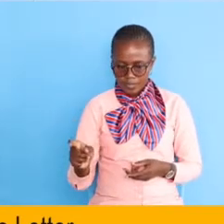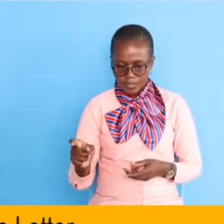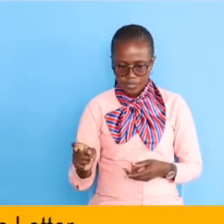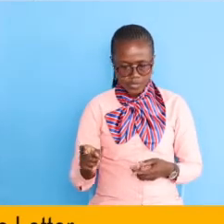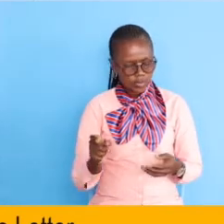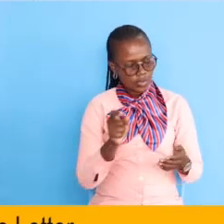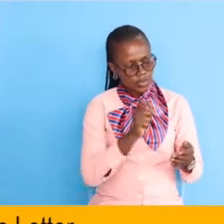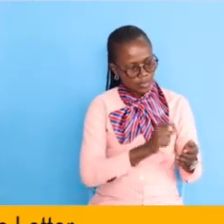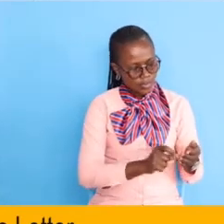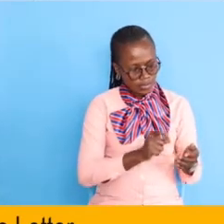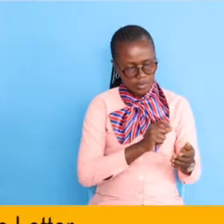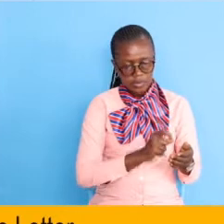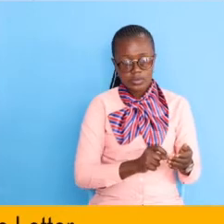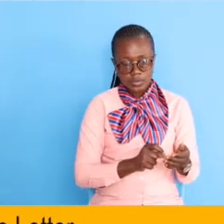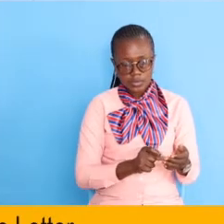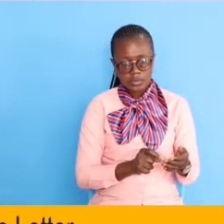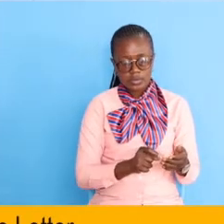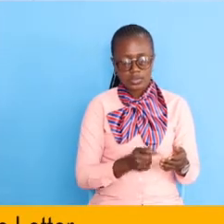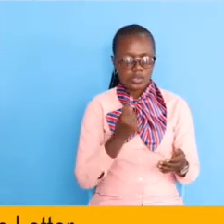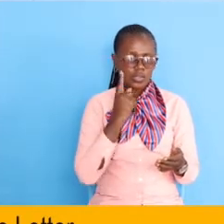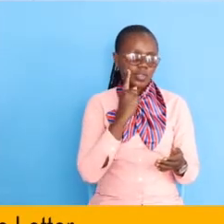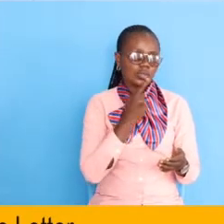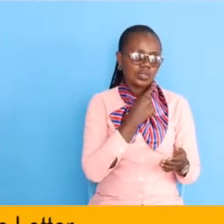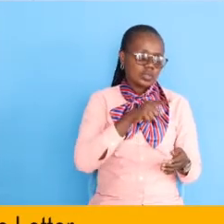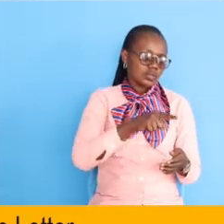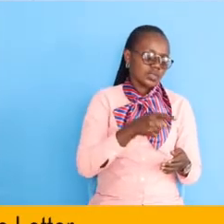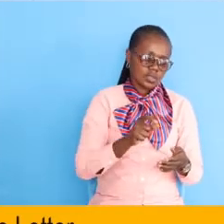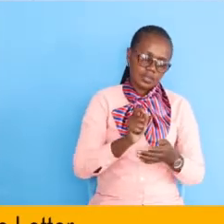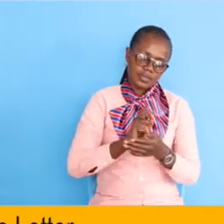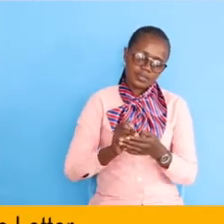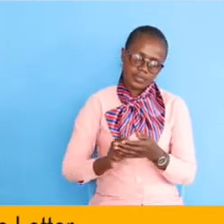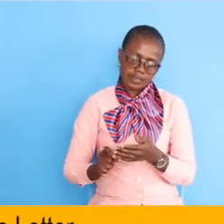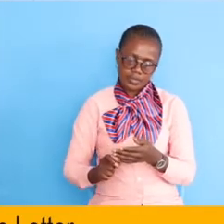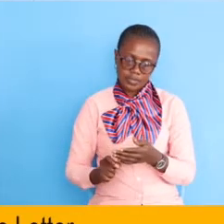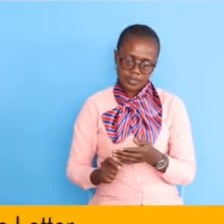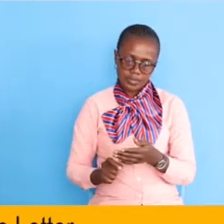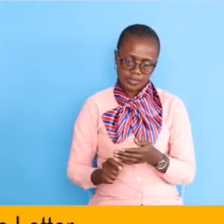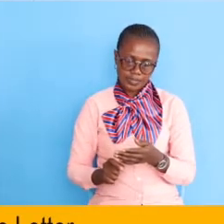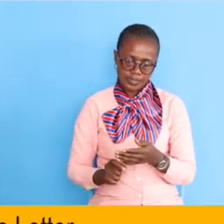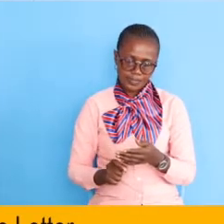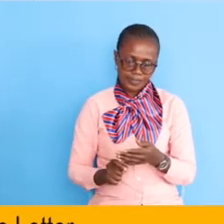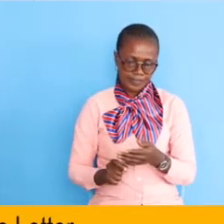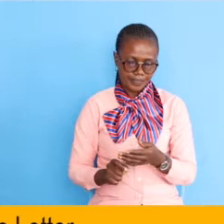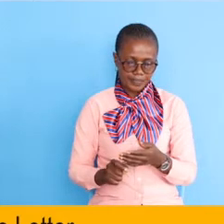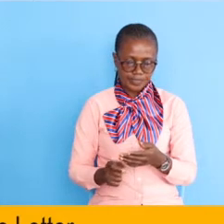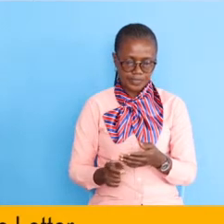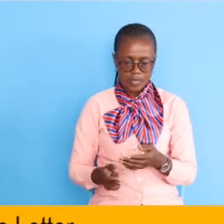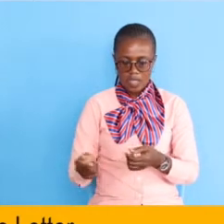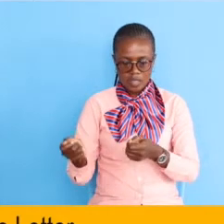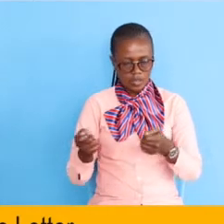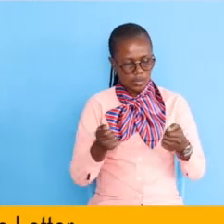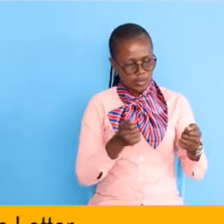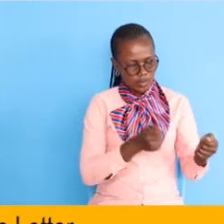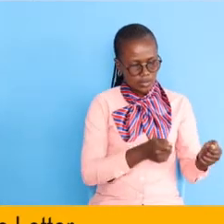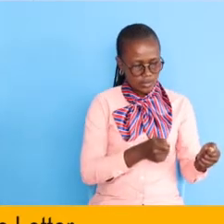in response to what has been written, then it has, or he or she has, to make references